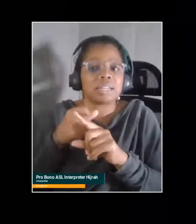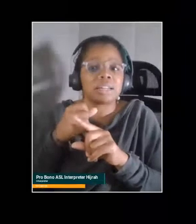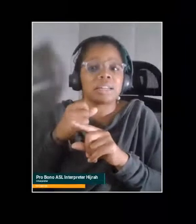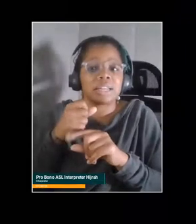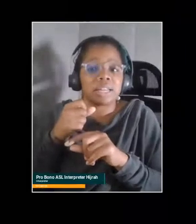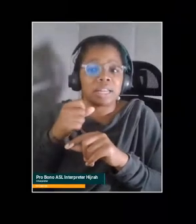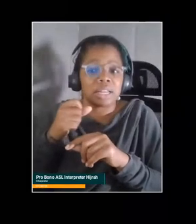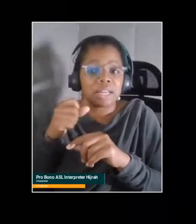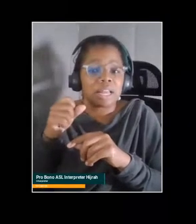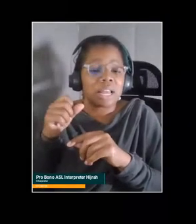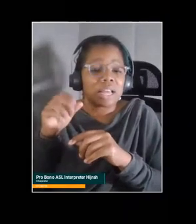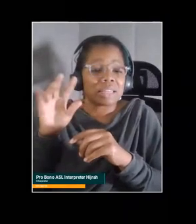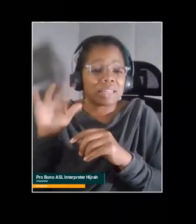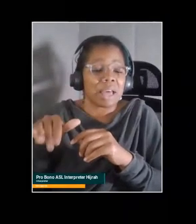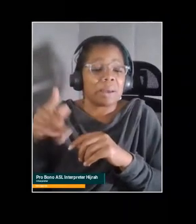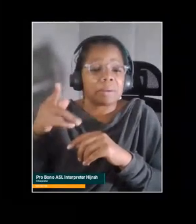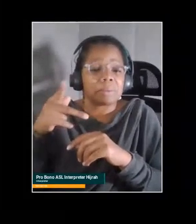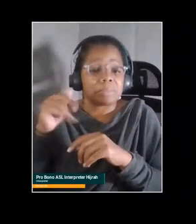Crest Trail.